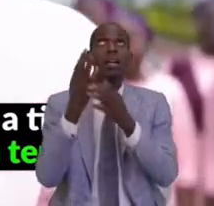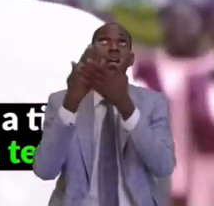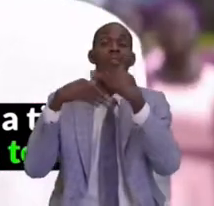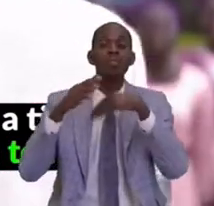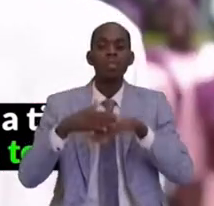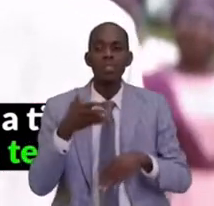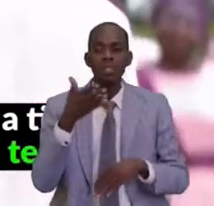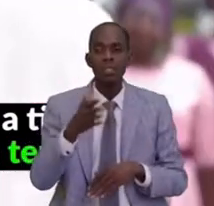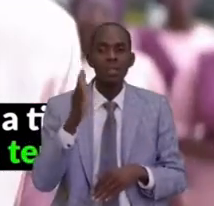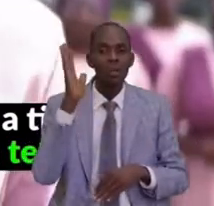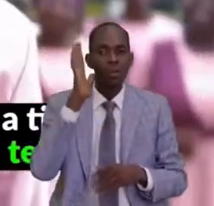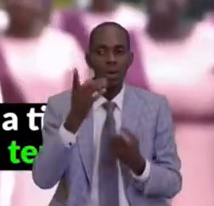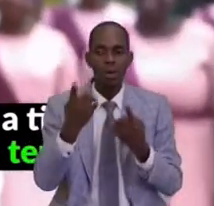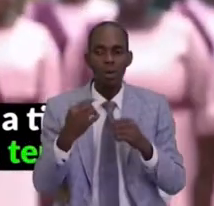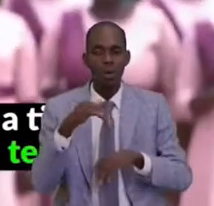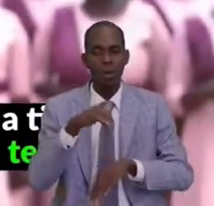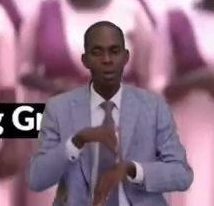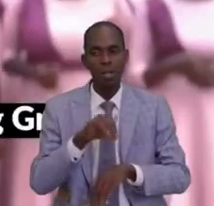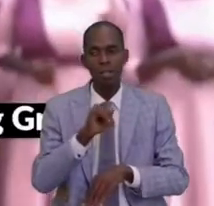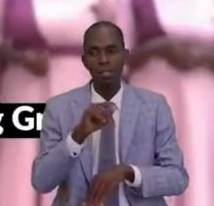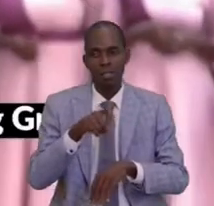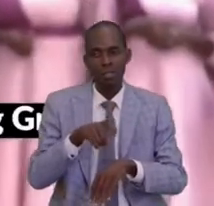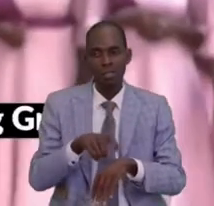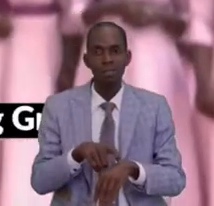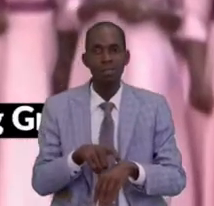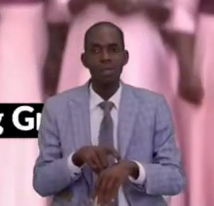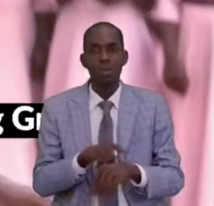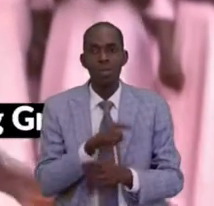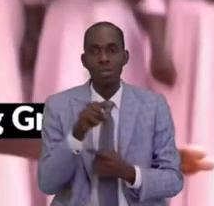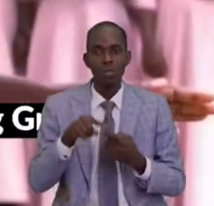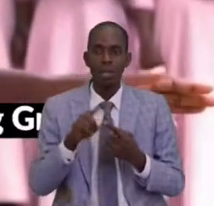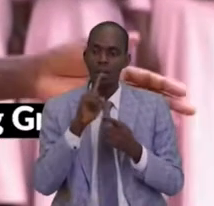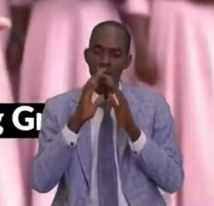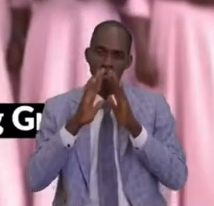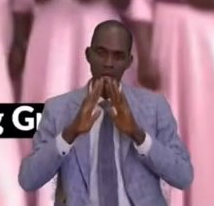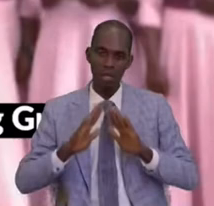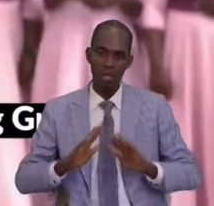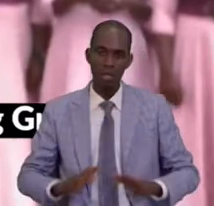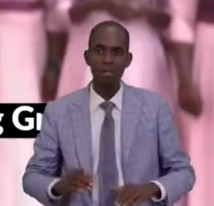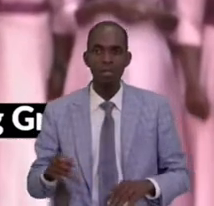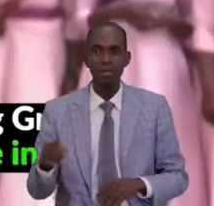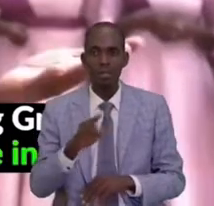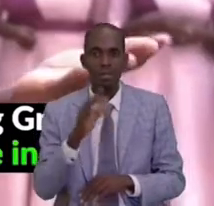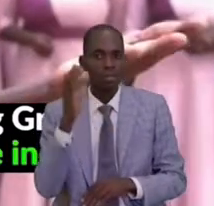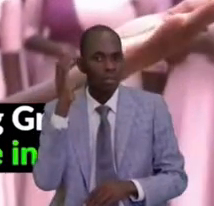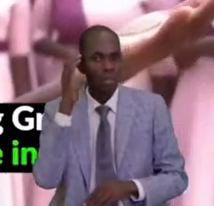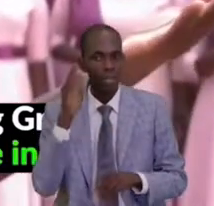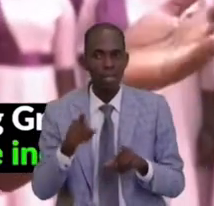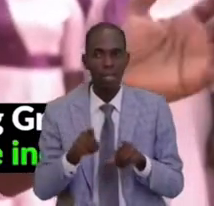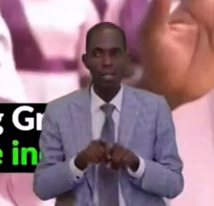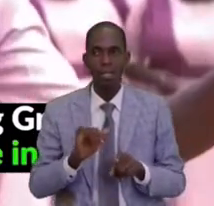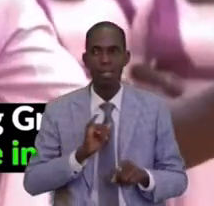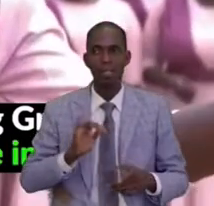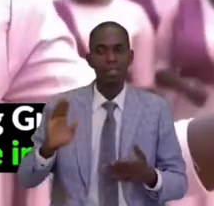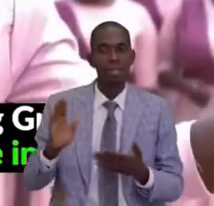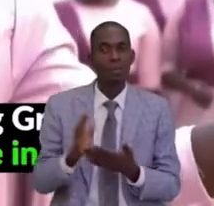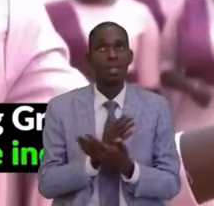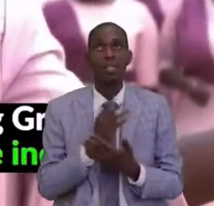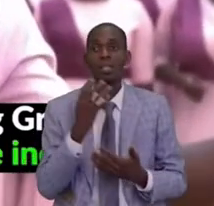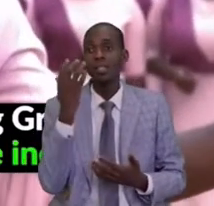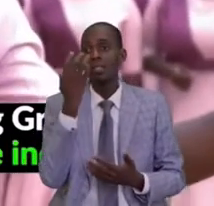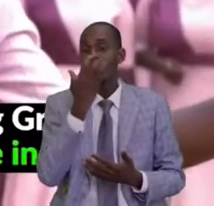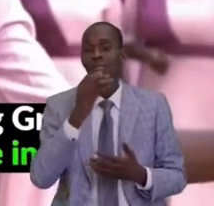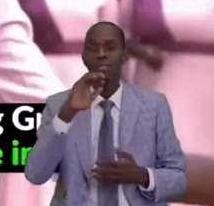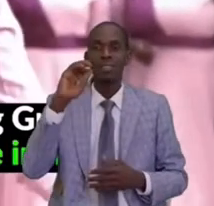there'll come a time when silently they'll listen to me sing